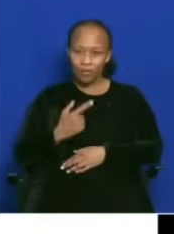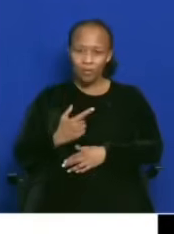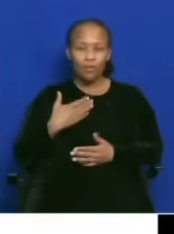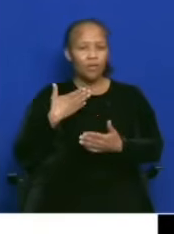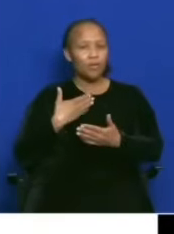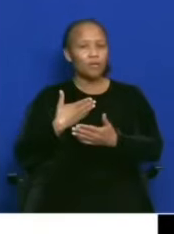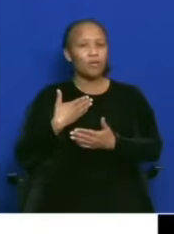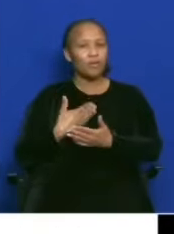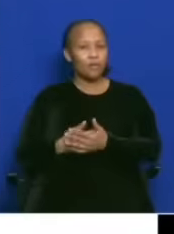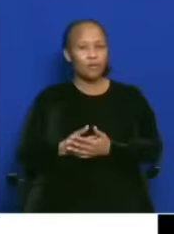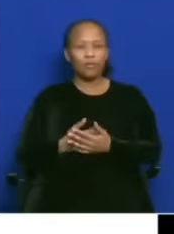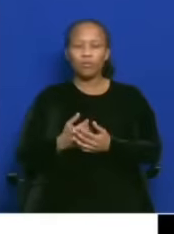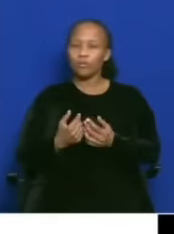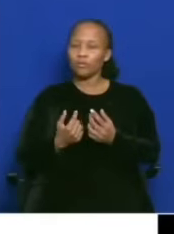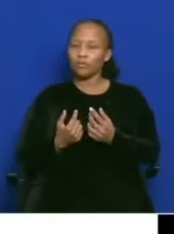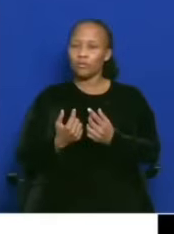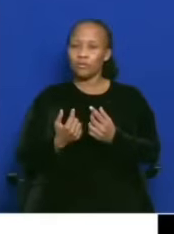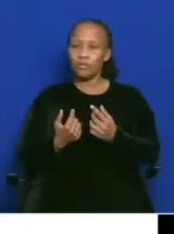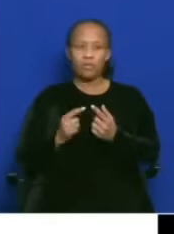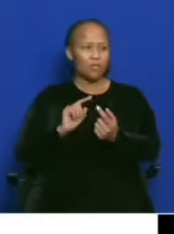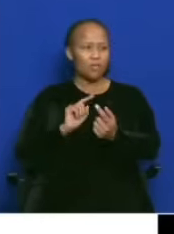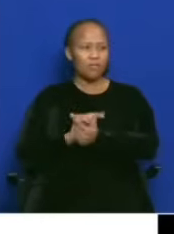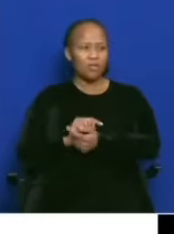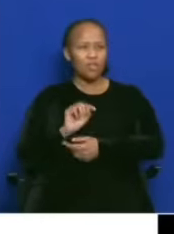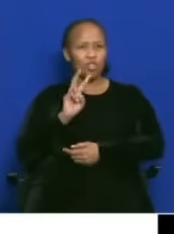Mr. Valley responds, sure.